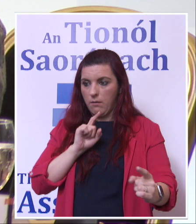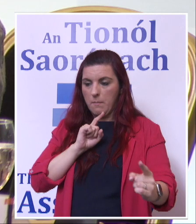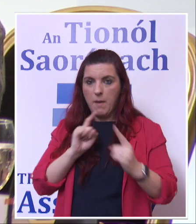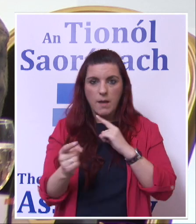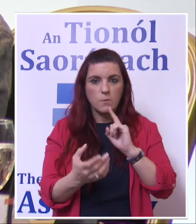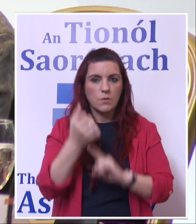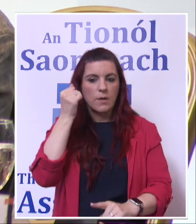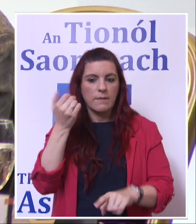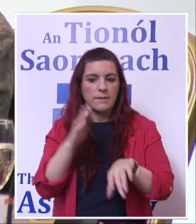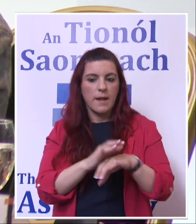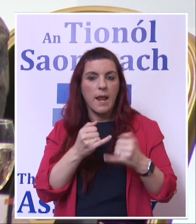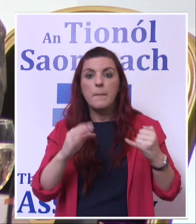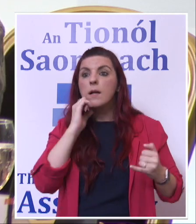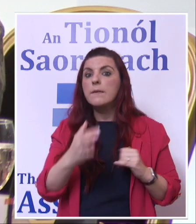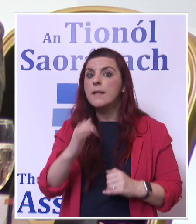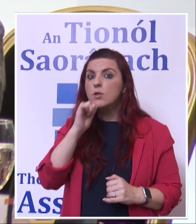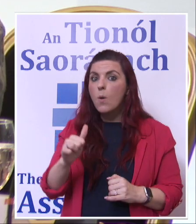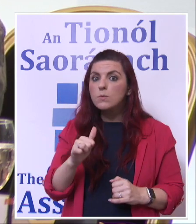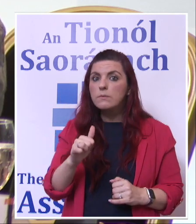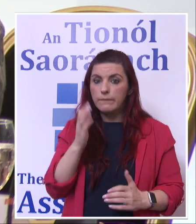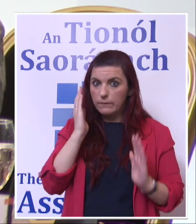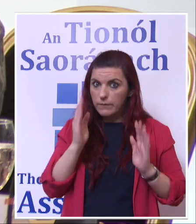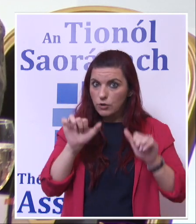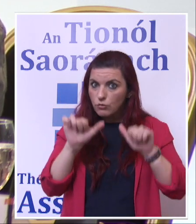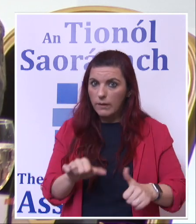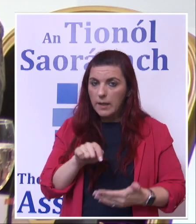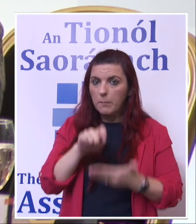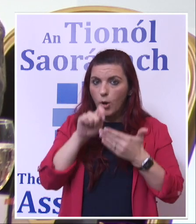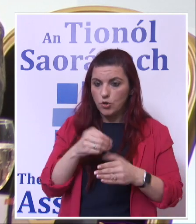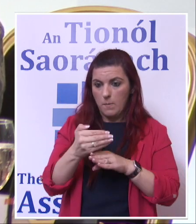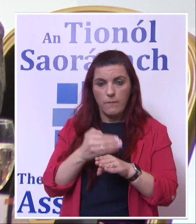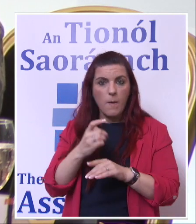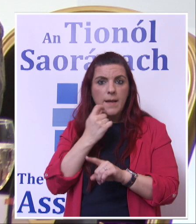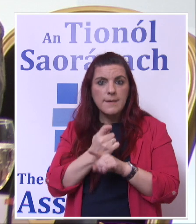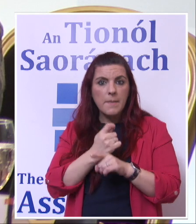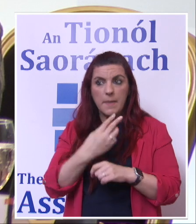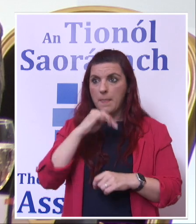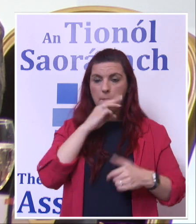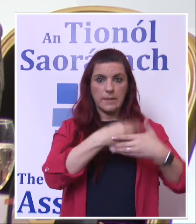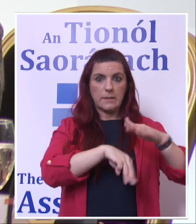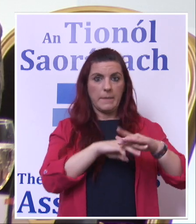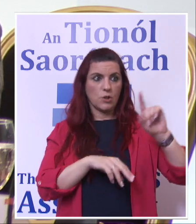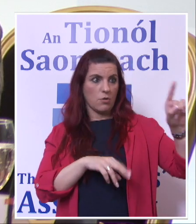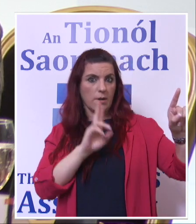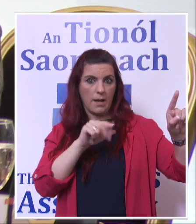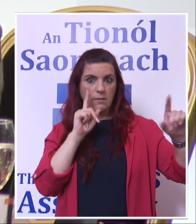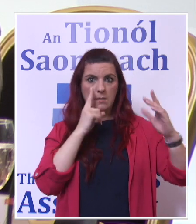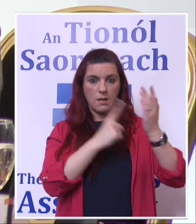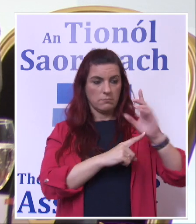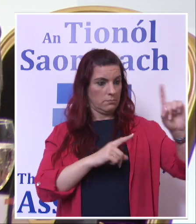ultimate sanction, if they can't agree on a budget, is that the minister can actually